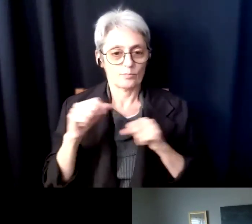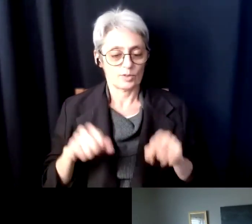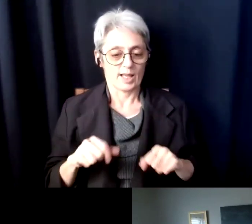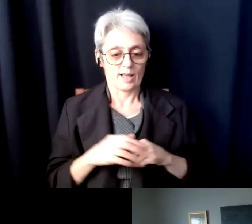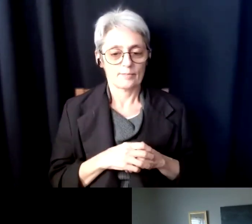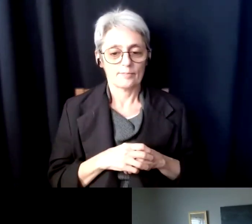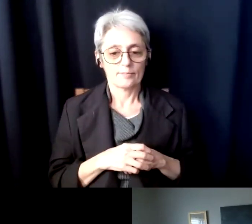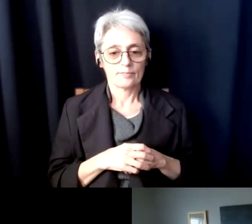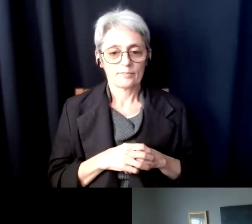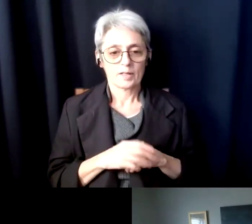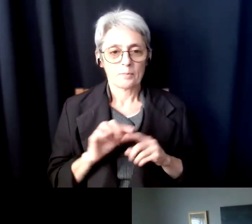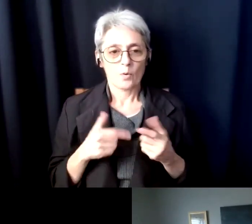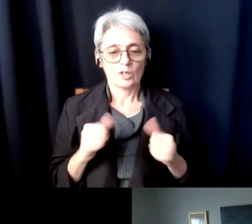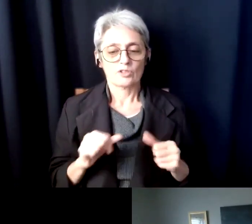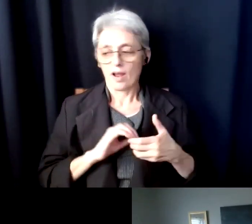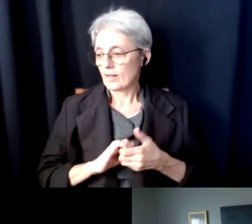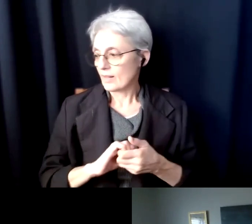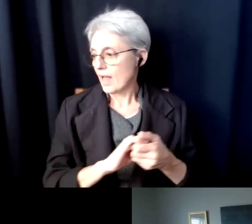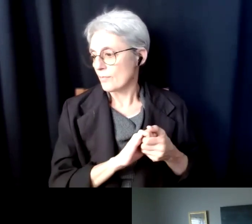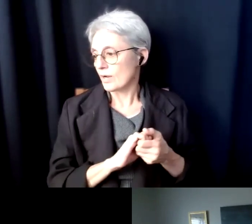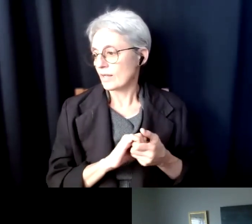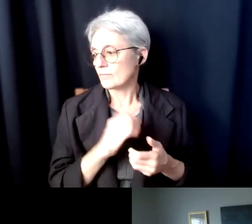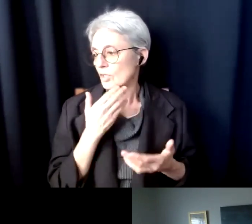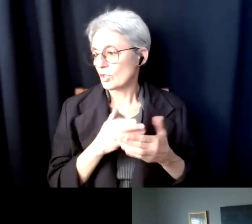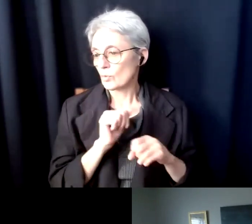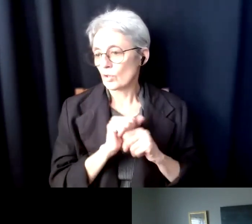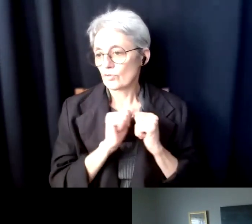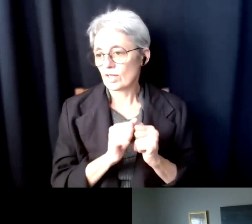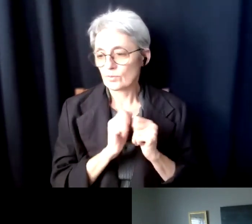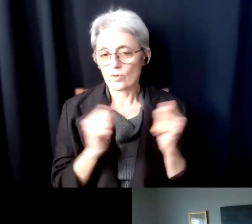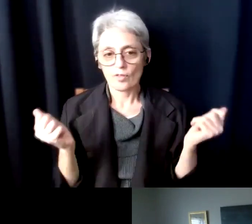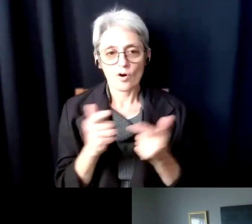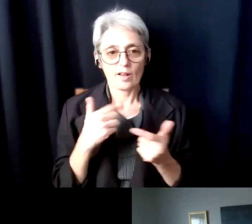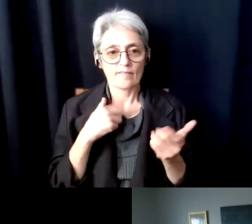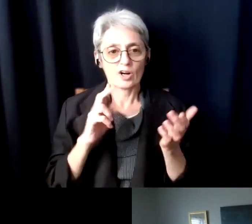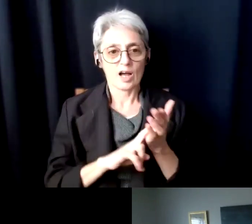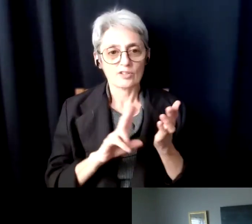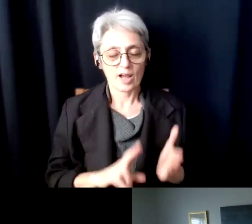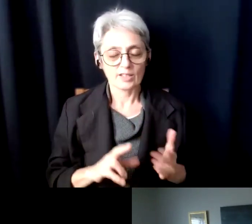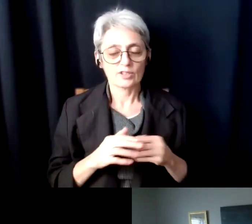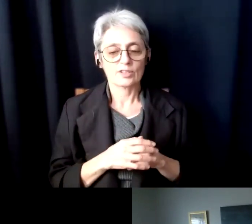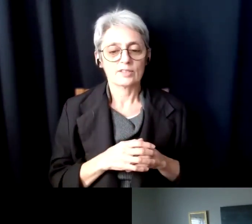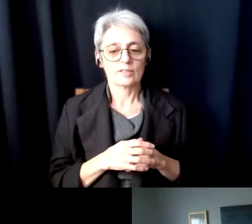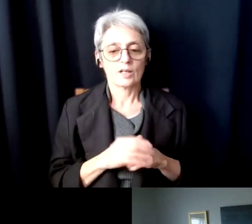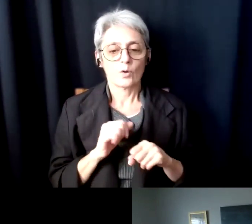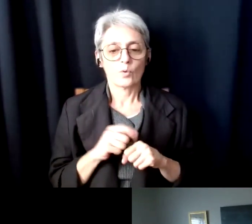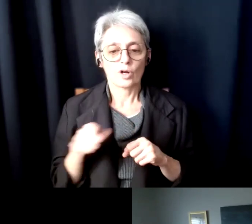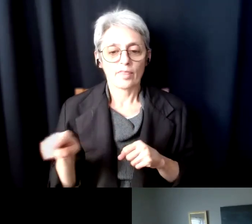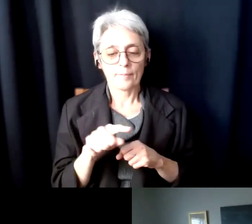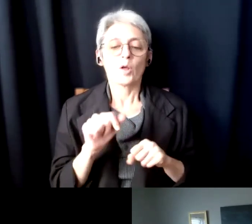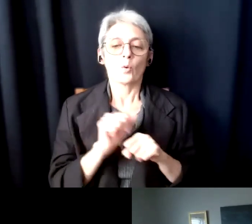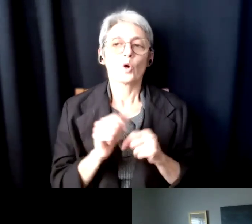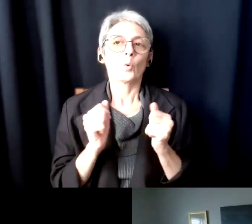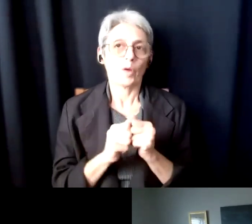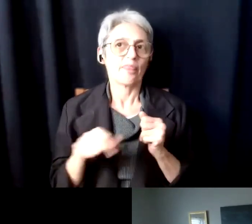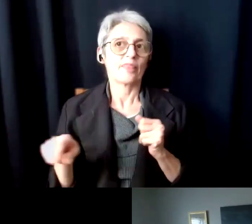have a collaborative working relationship with all of our contractors and work with them to make sure that the